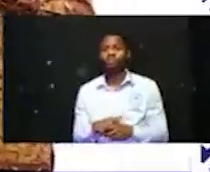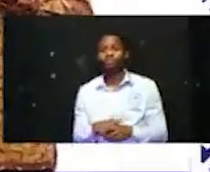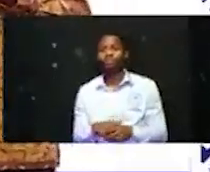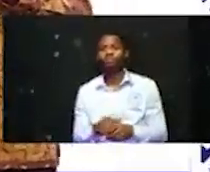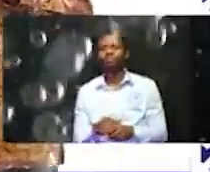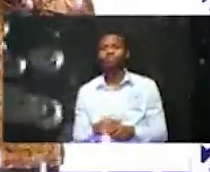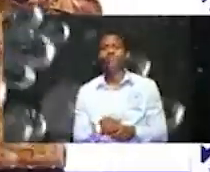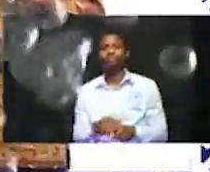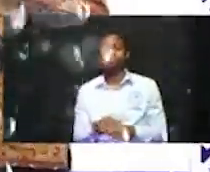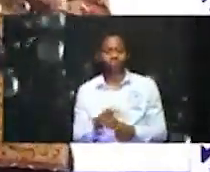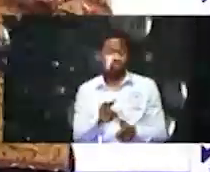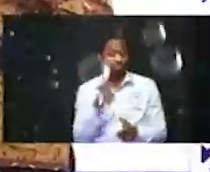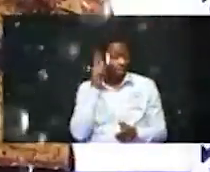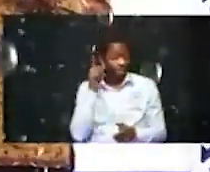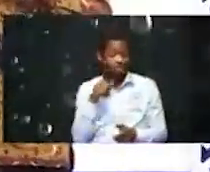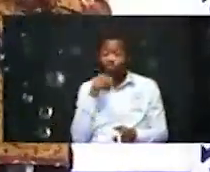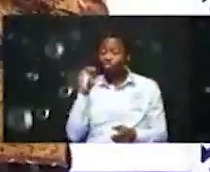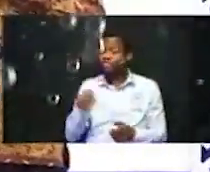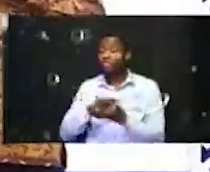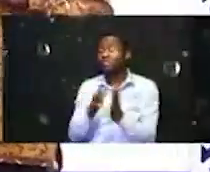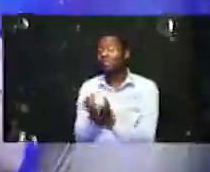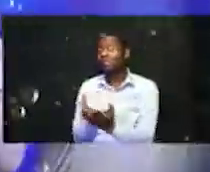listen, you don't have to be a rich man to help the poor.